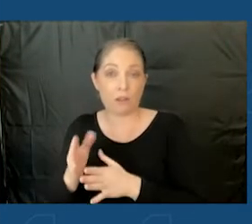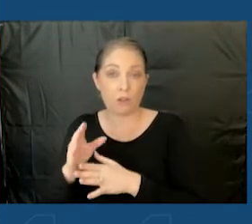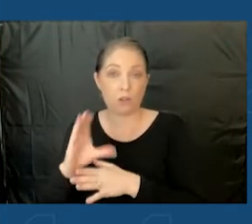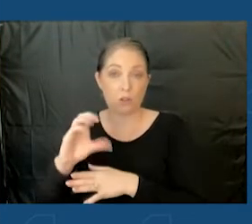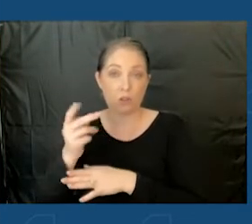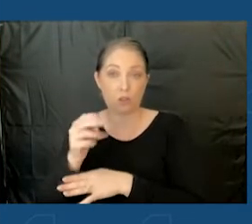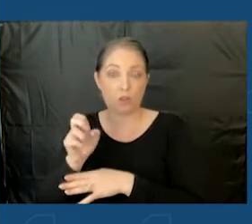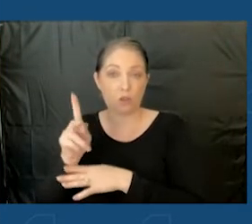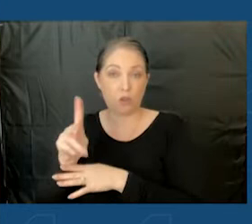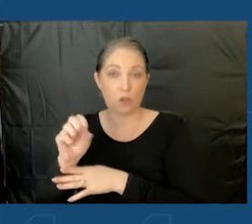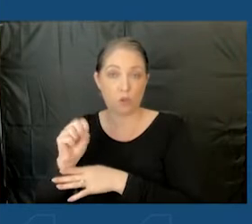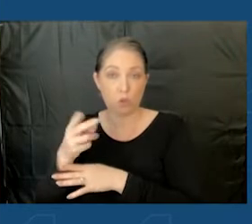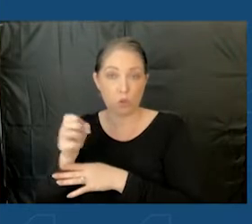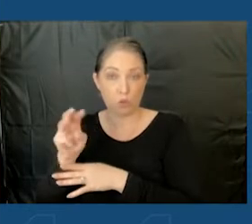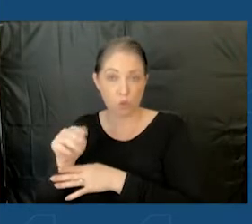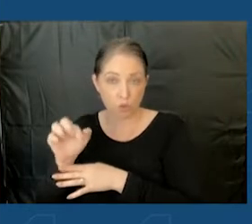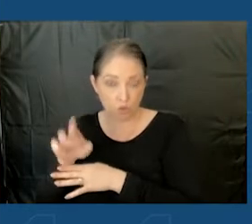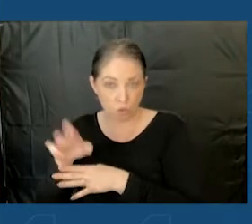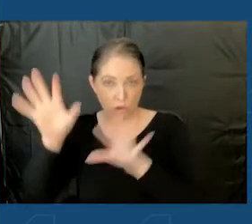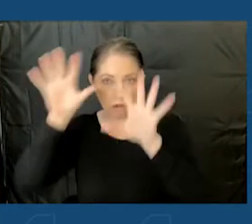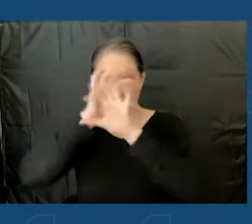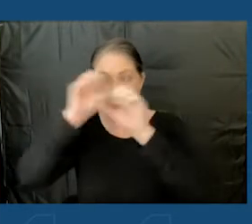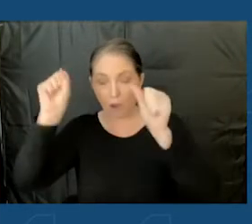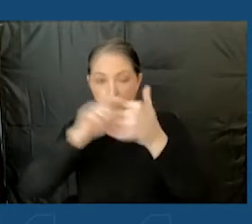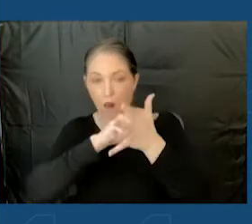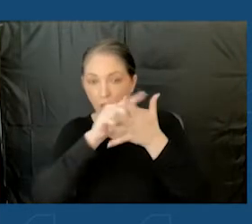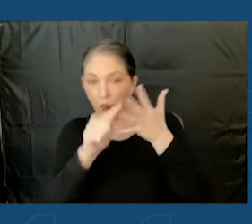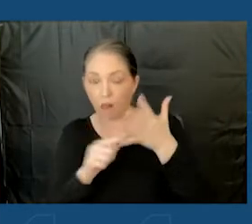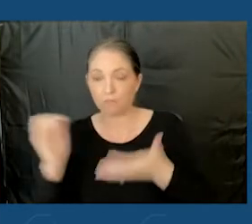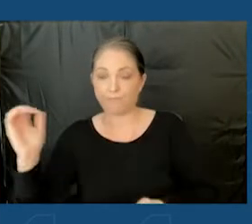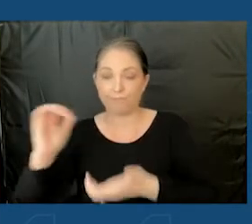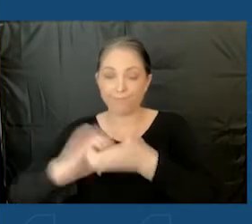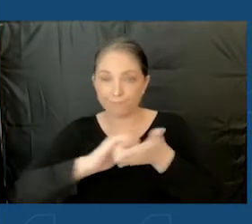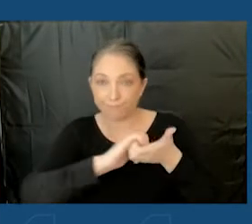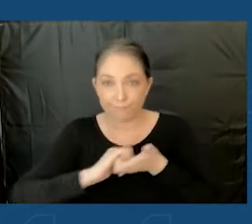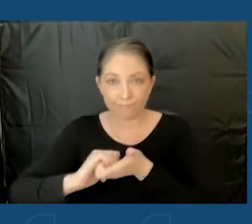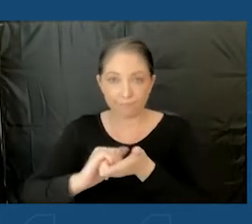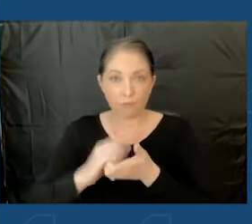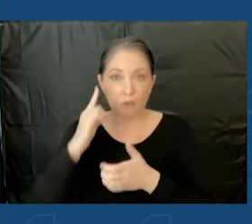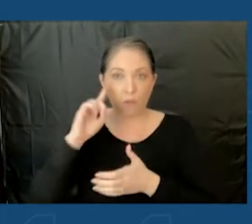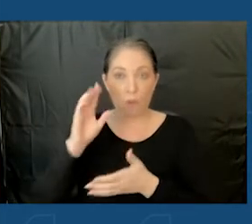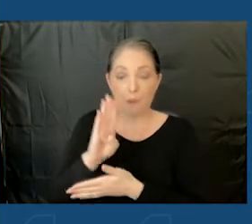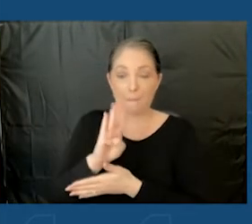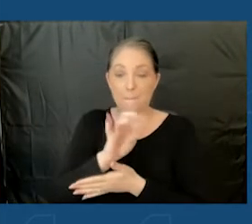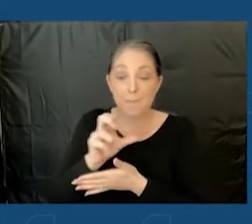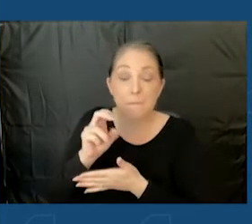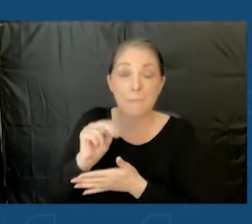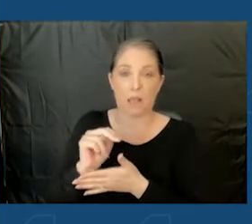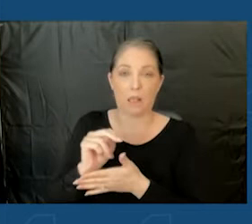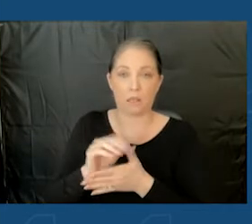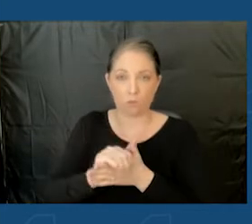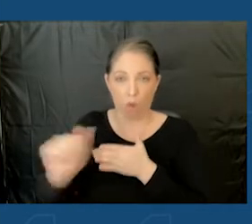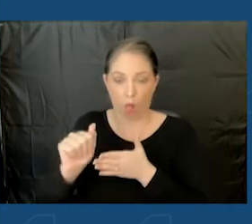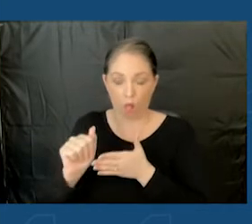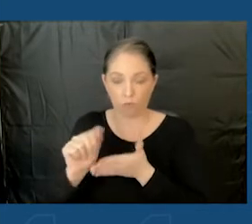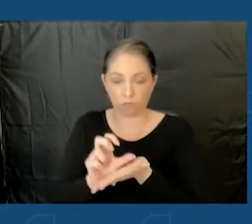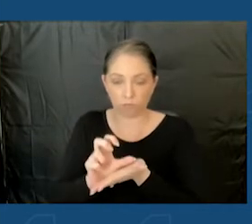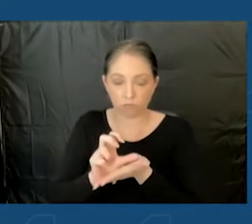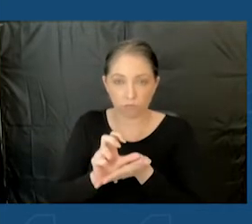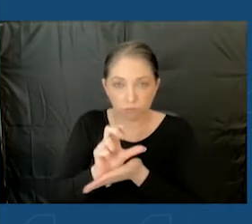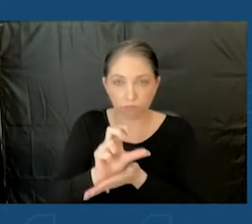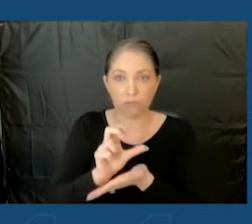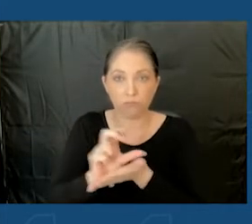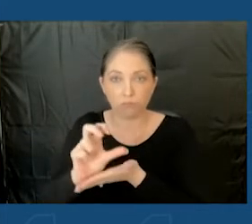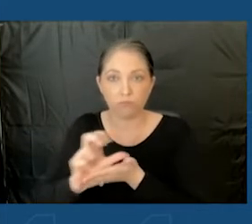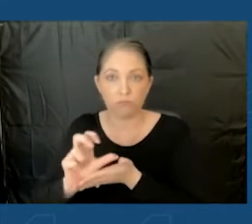leaders in Washington teaming up to allow states like New York to secure billions and billions of dollars in federal assistance so